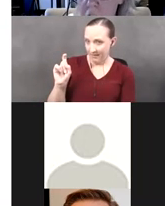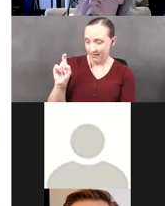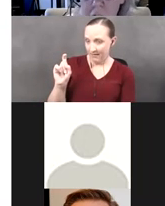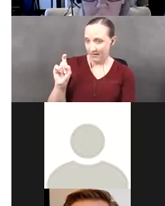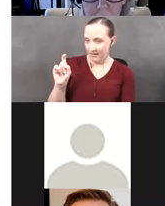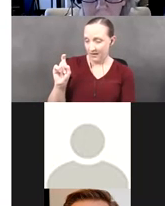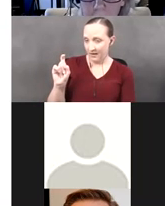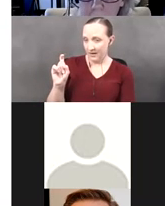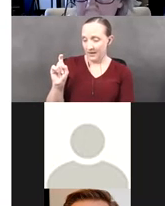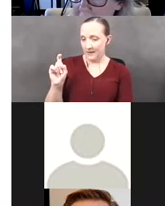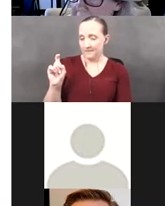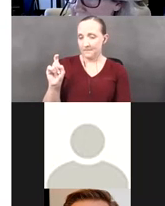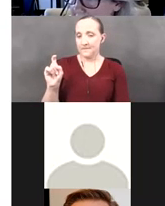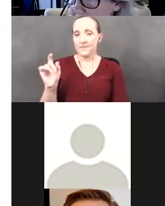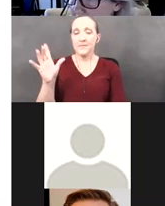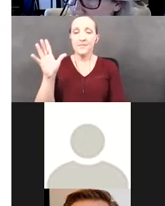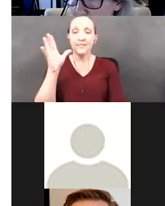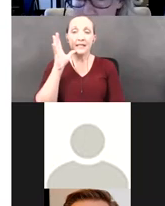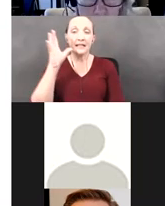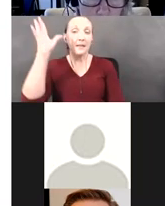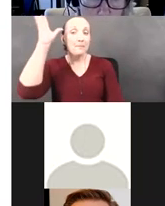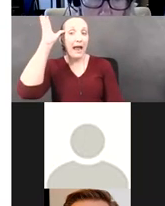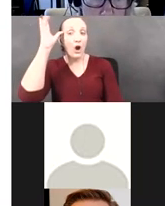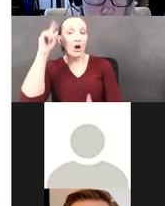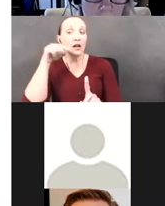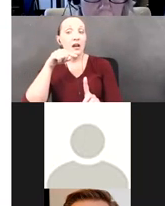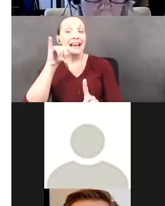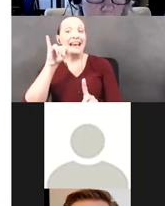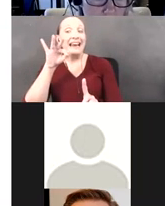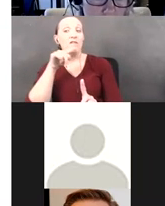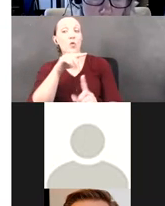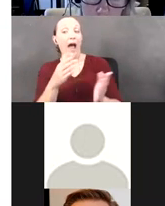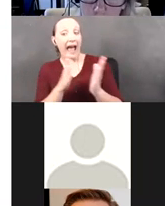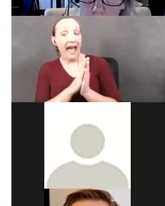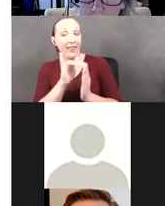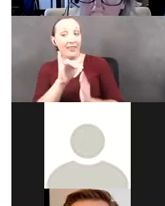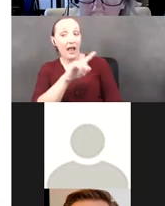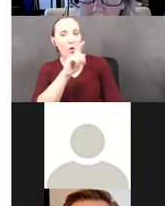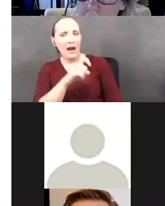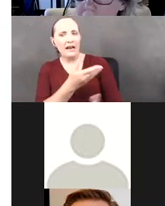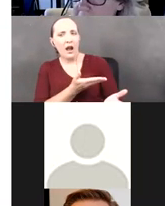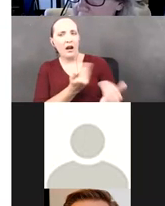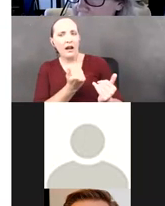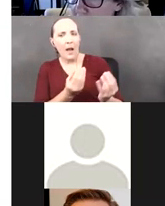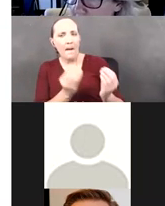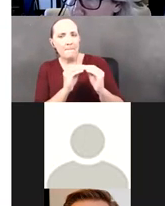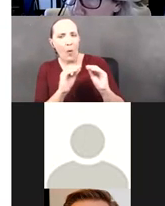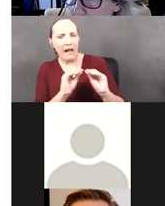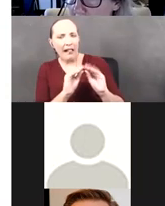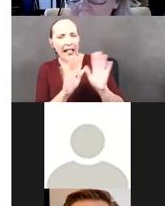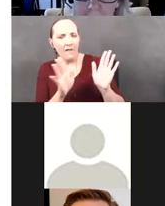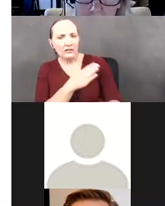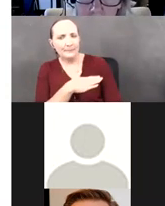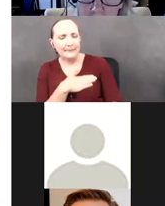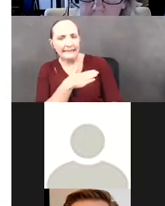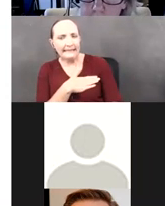Okay, so for the parent that did ask that Entonces, question, para if la you could madre please que hizo esa provide us with a pregunta, por little bit favor, more darnos un poco más clarification, we can